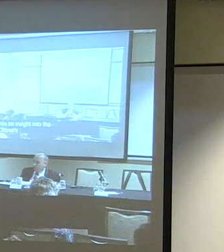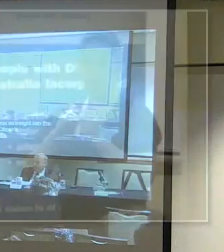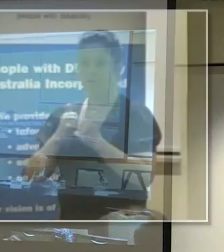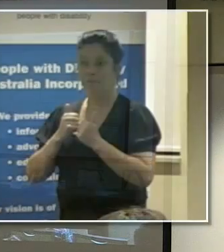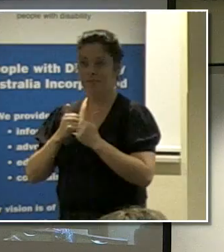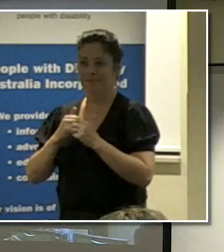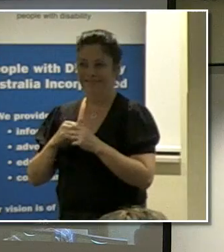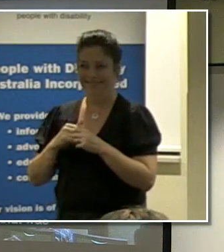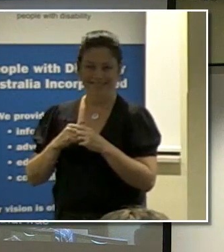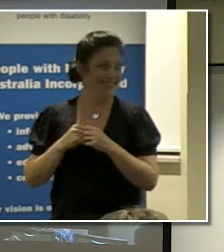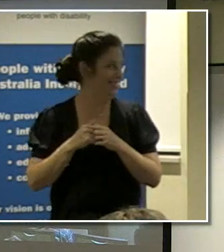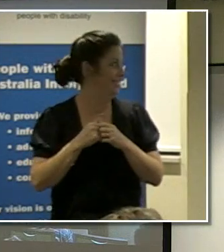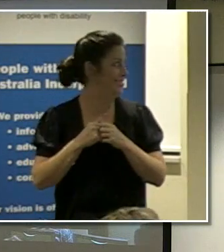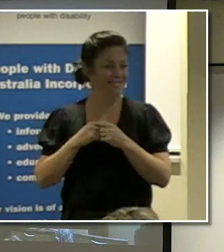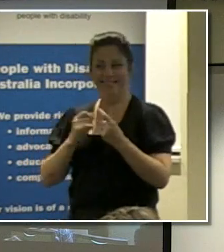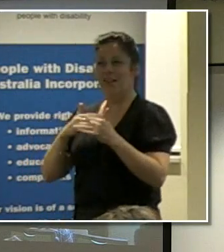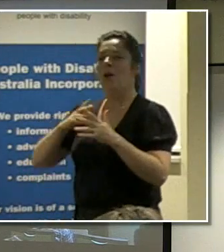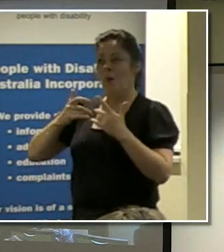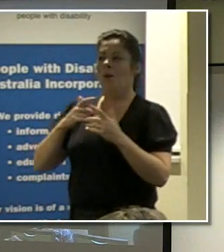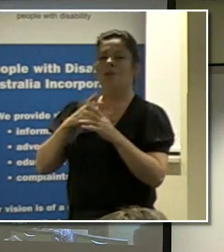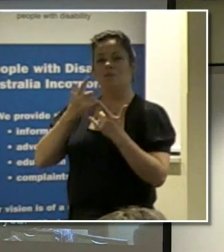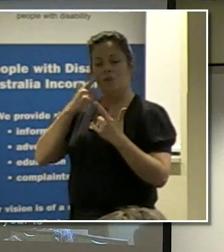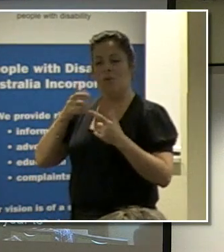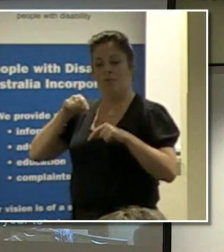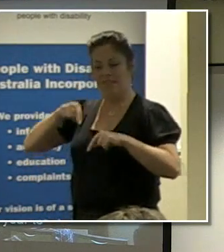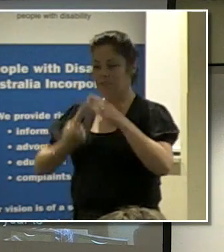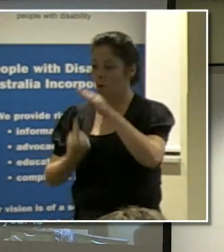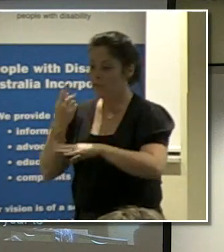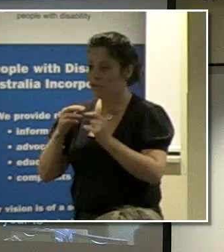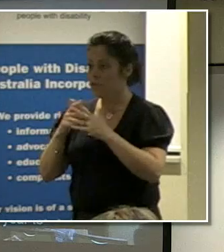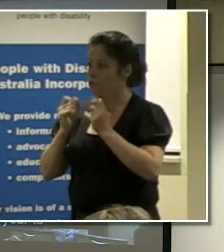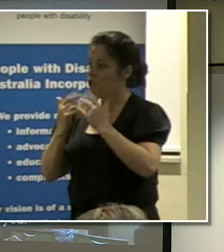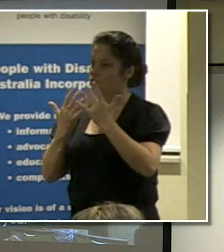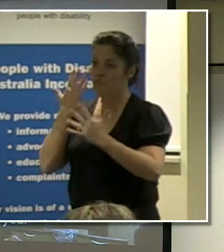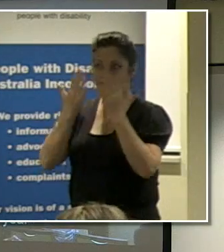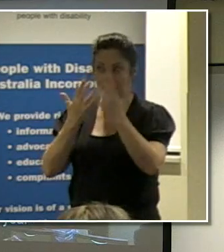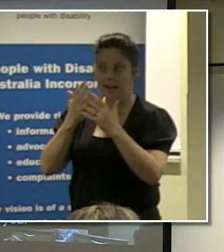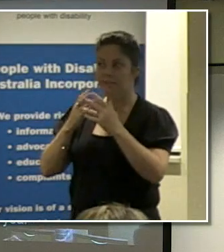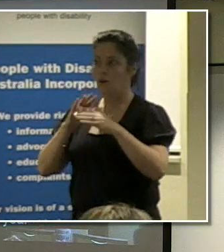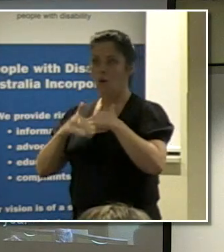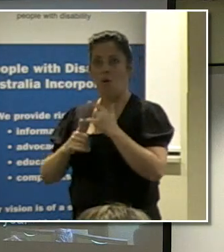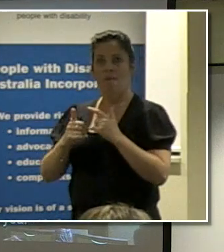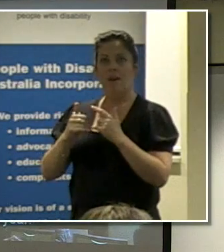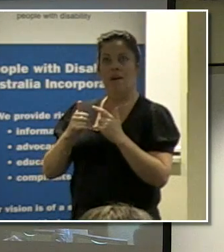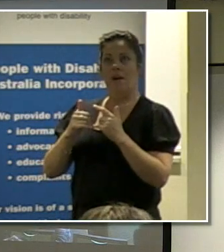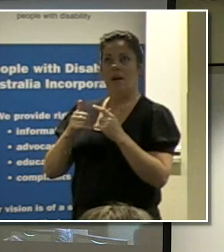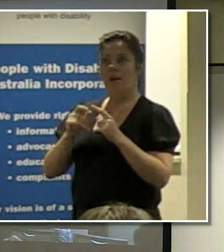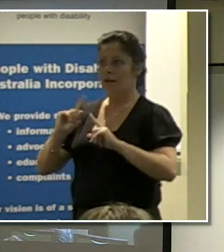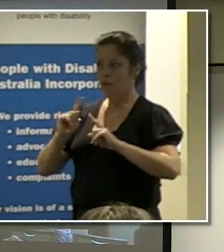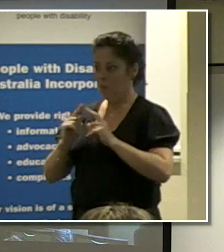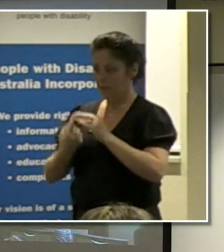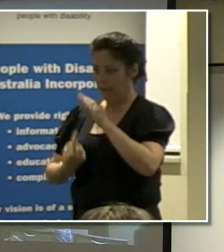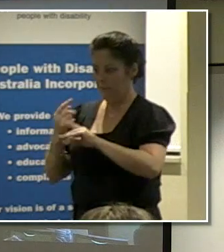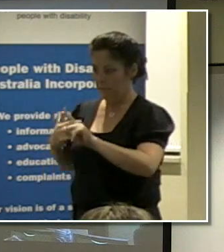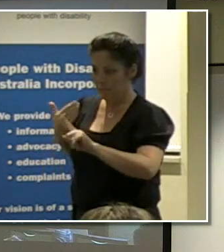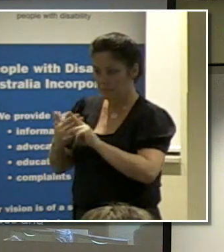year, to reflect on that process and also to take many questions that we've had from